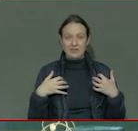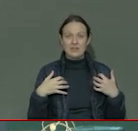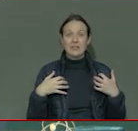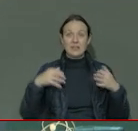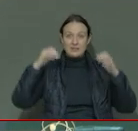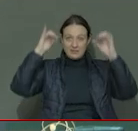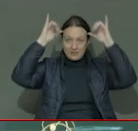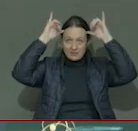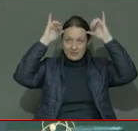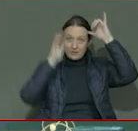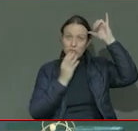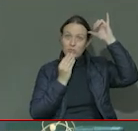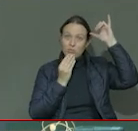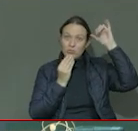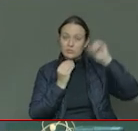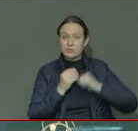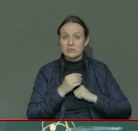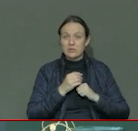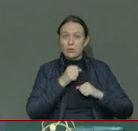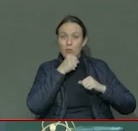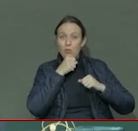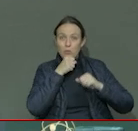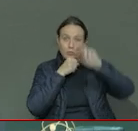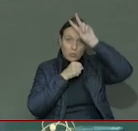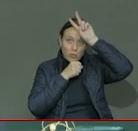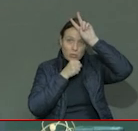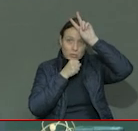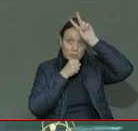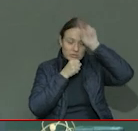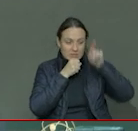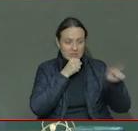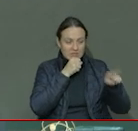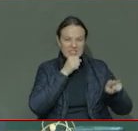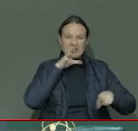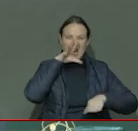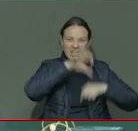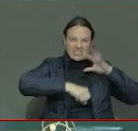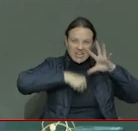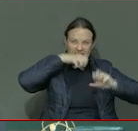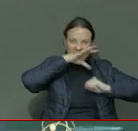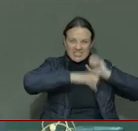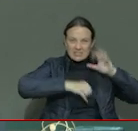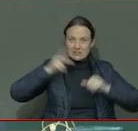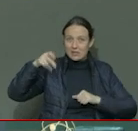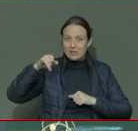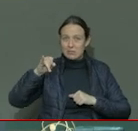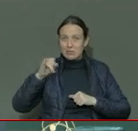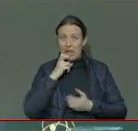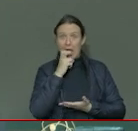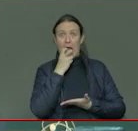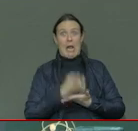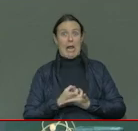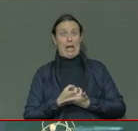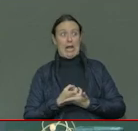you see how this tiger just devours the goat. Pi, of course, is quite traumatized. It is traumatizing